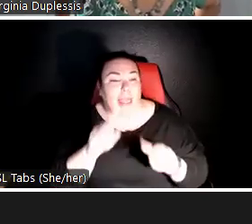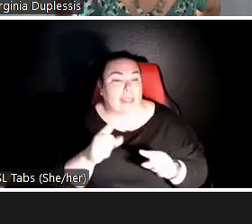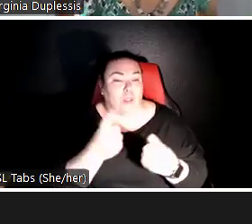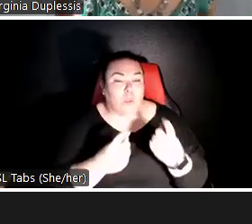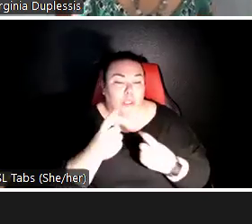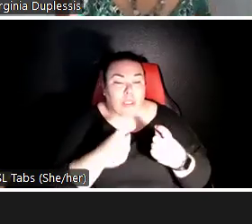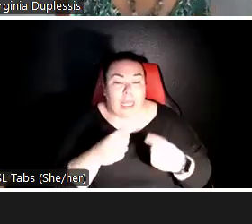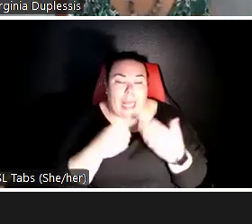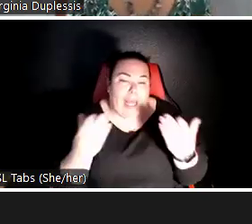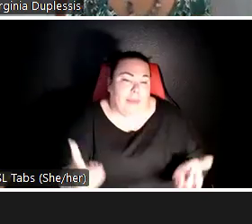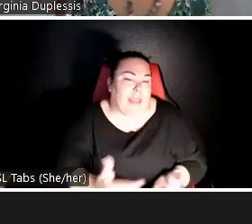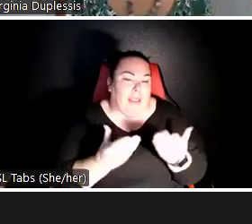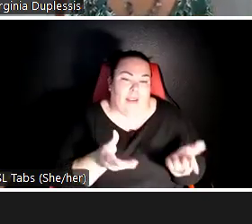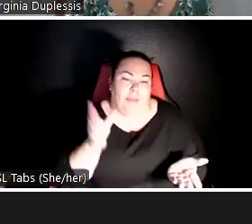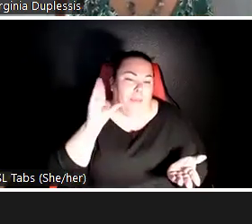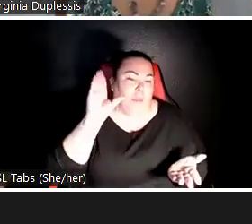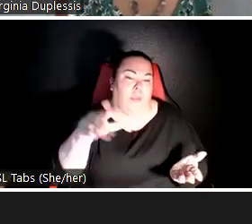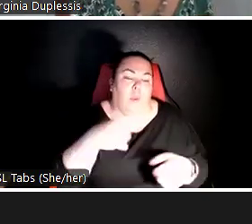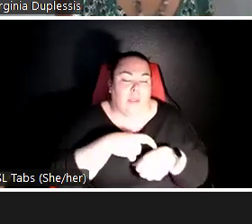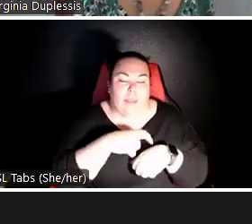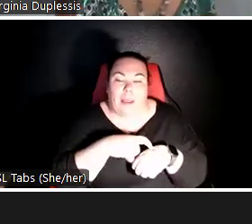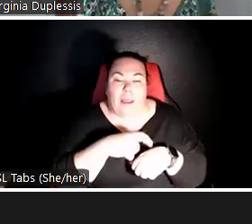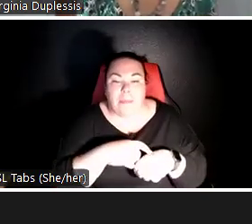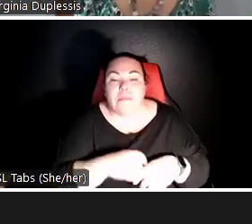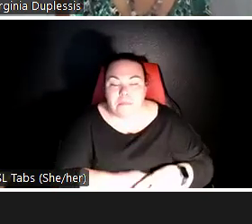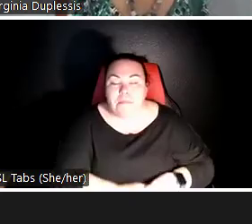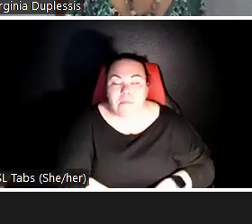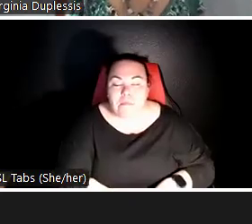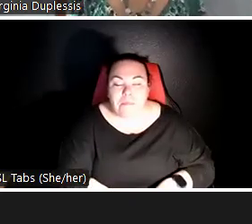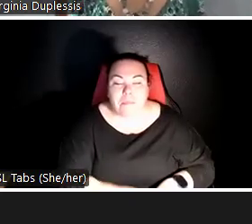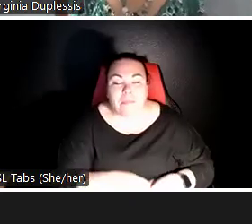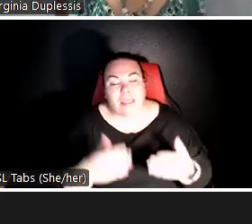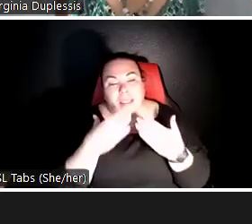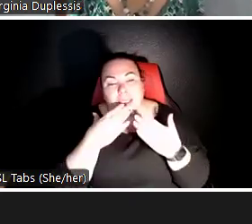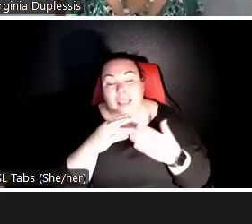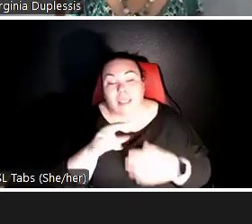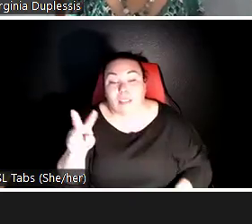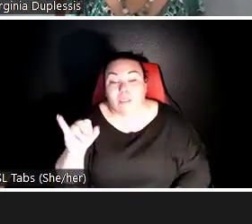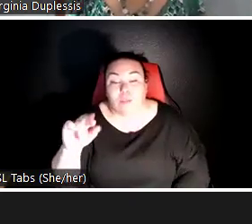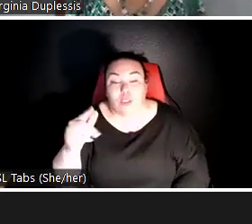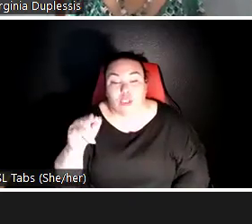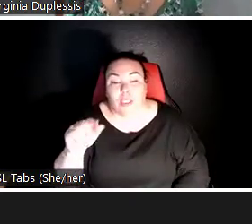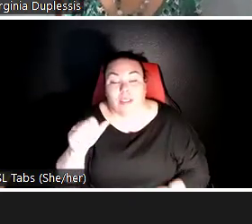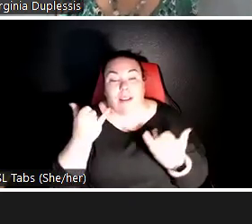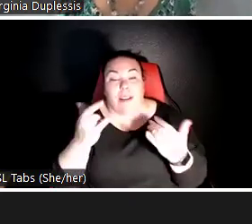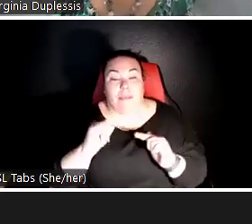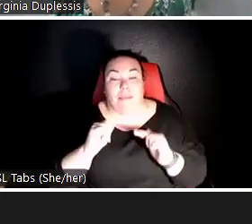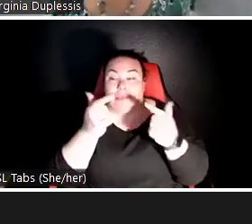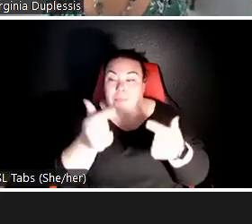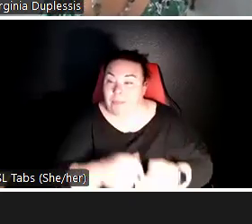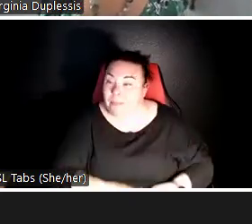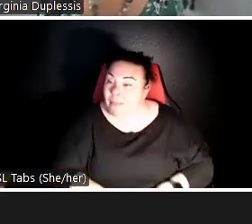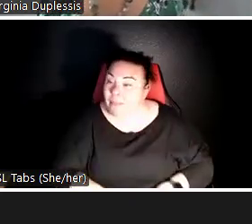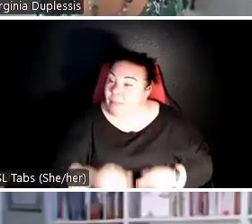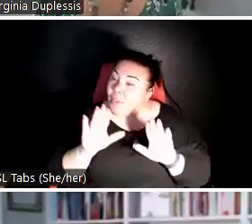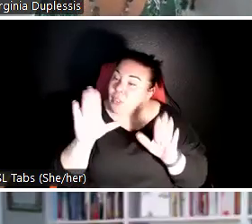whole process, rest of the program today. Thanks, Virginia, and I'll turn it back to you. Great. Thank you so